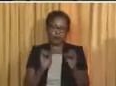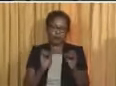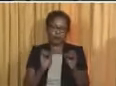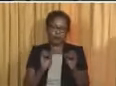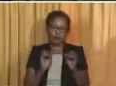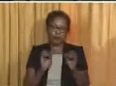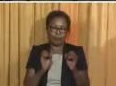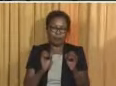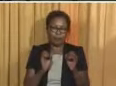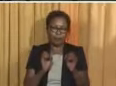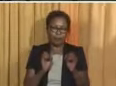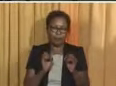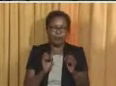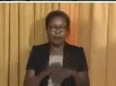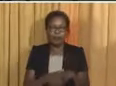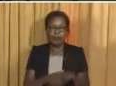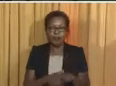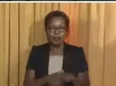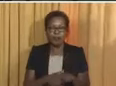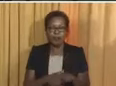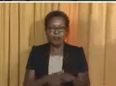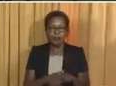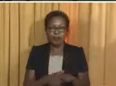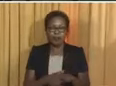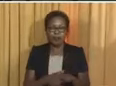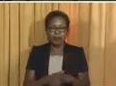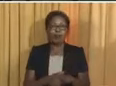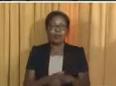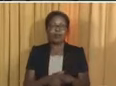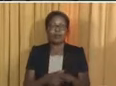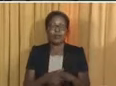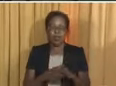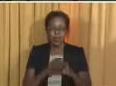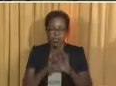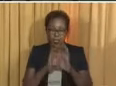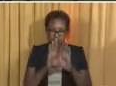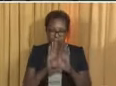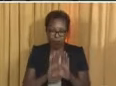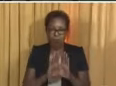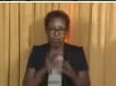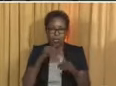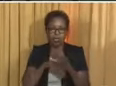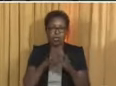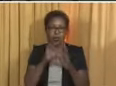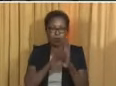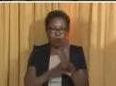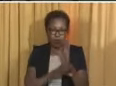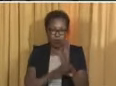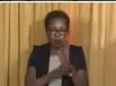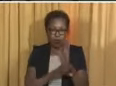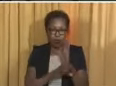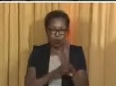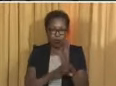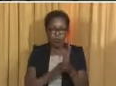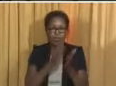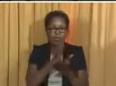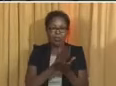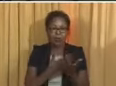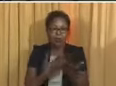in constitutional law. Some matters of constitutional relevance sometimes are left